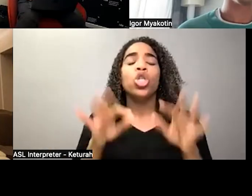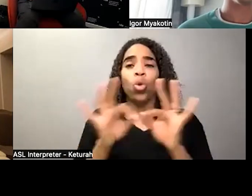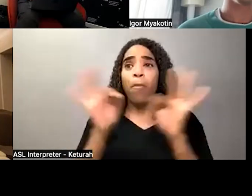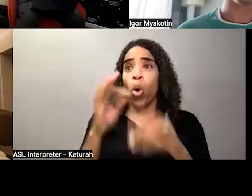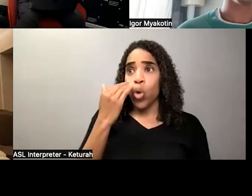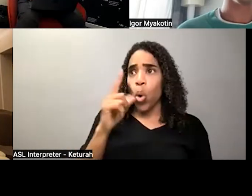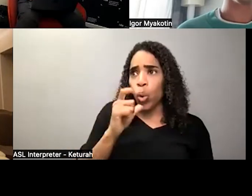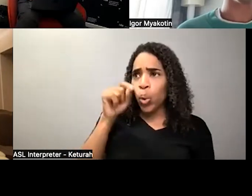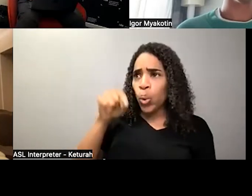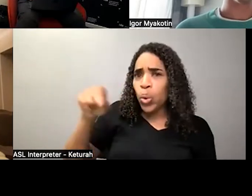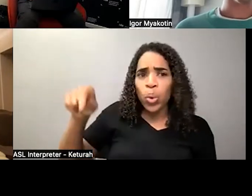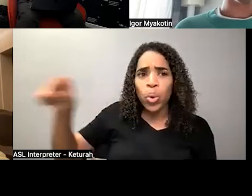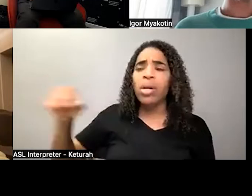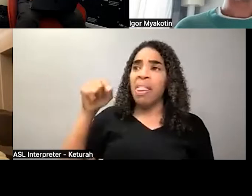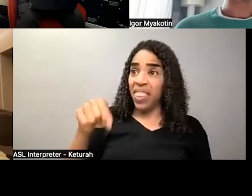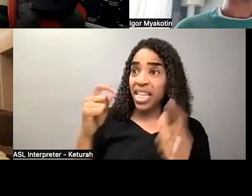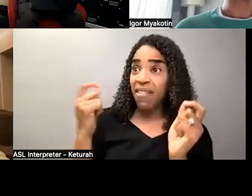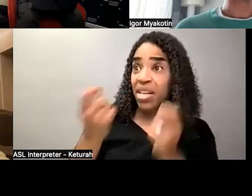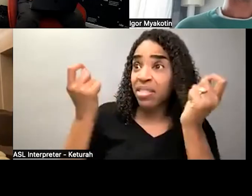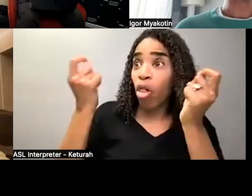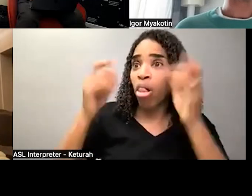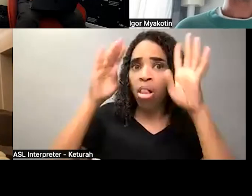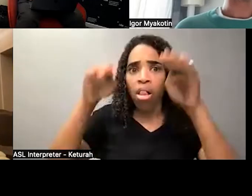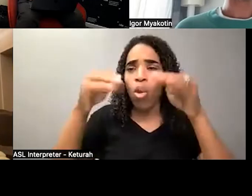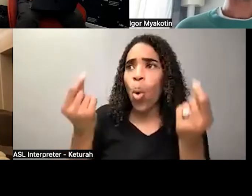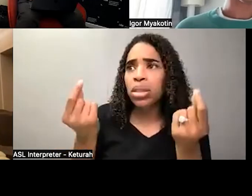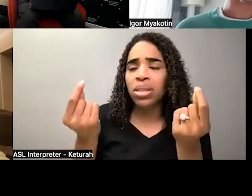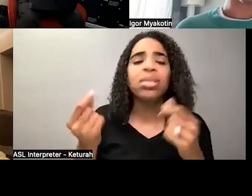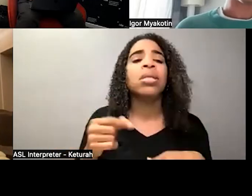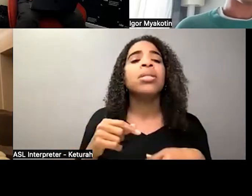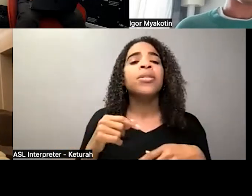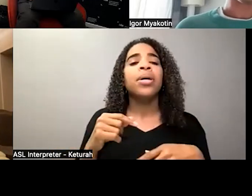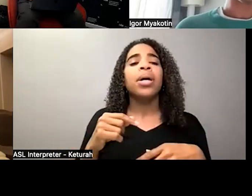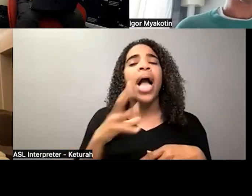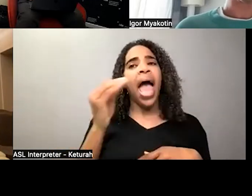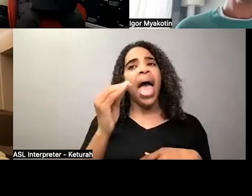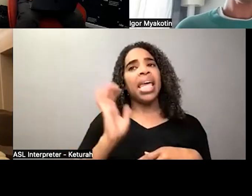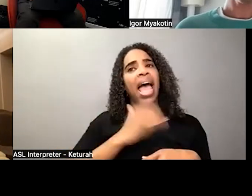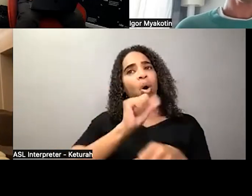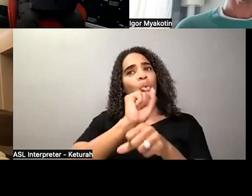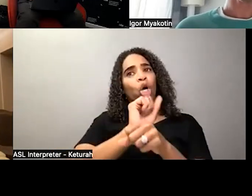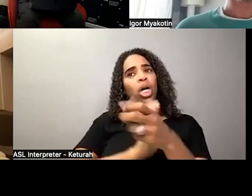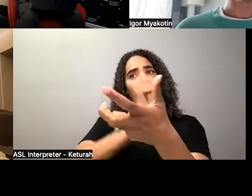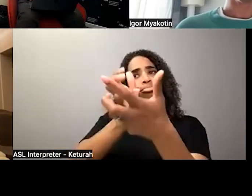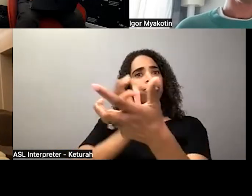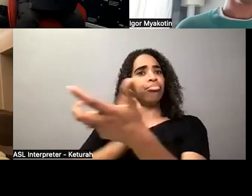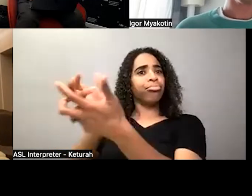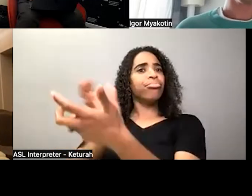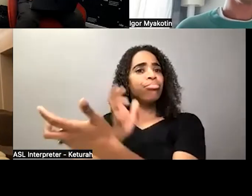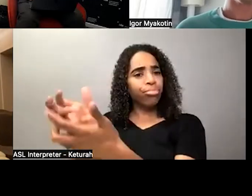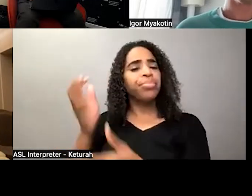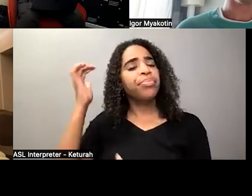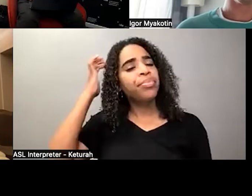or what the festivals are looking for, and you adapt your work to that. And in my case, I